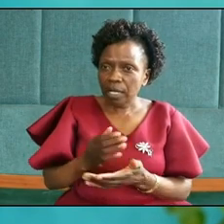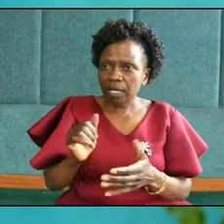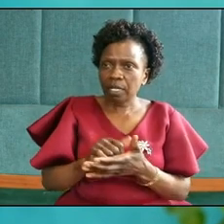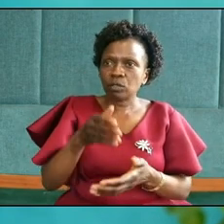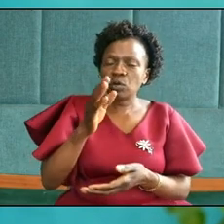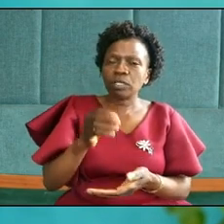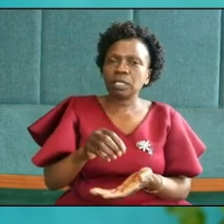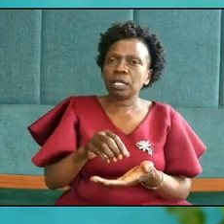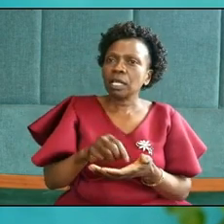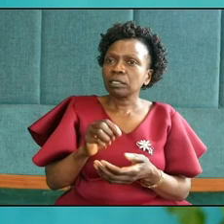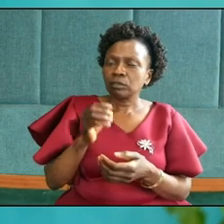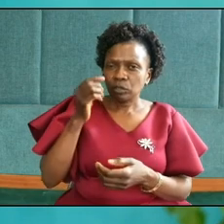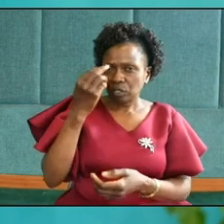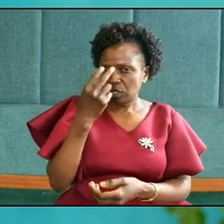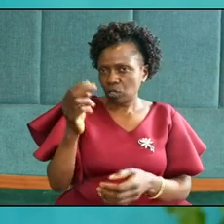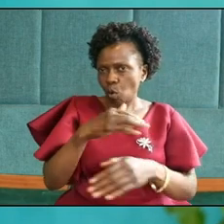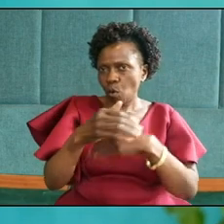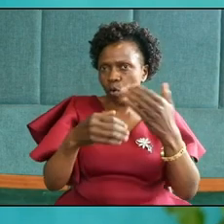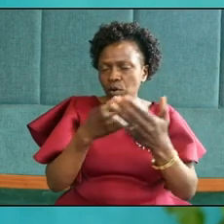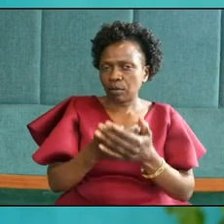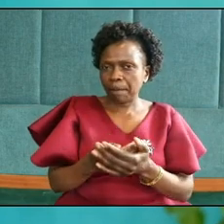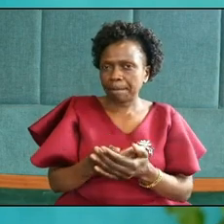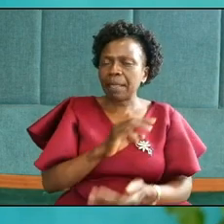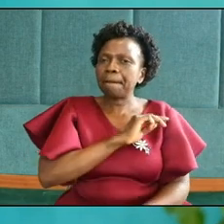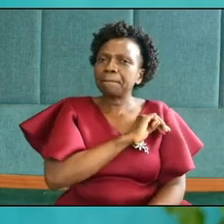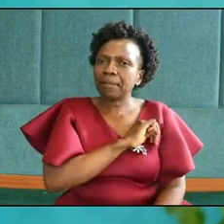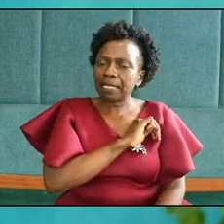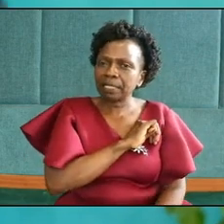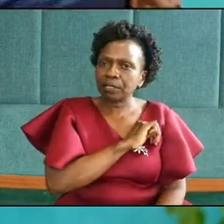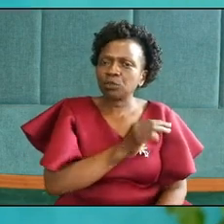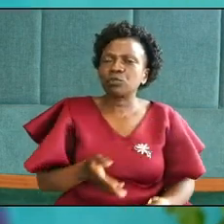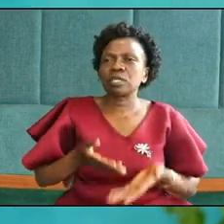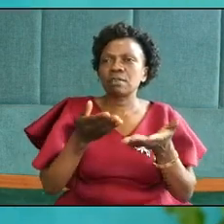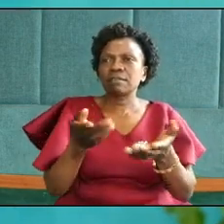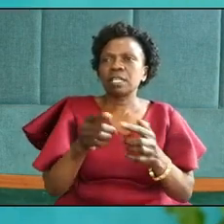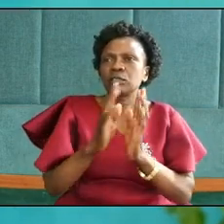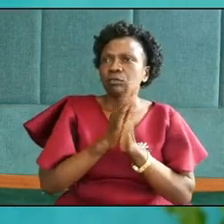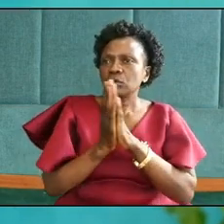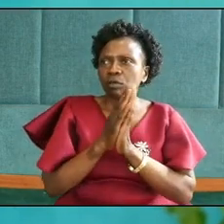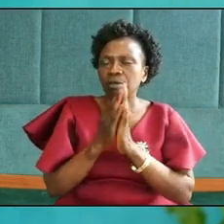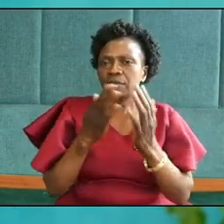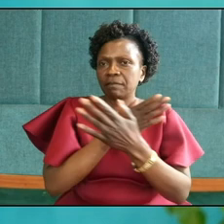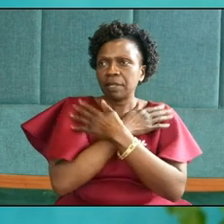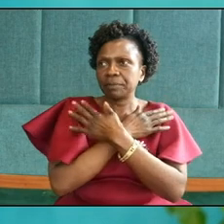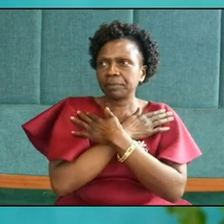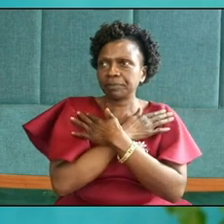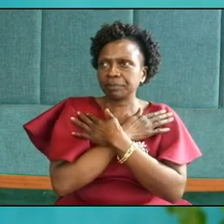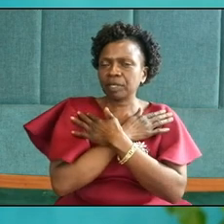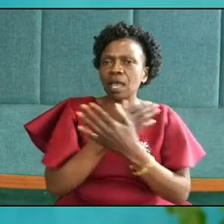takes notice of all the acts of mercy you've committed. And in this story, friends, I have